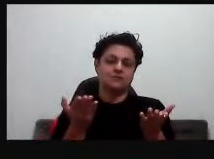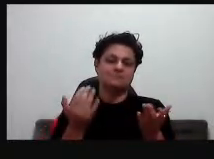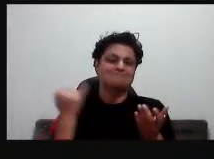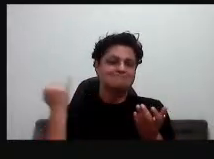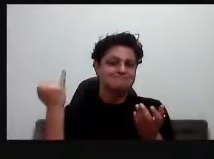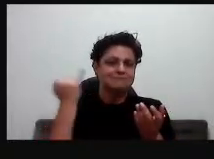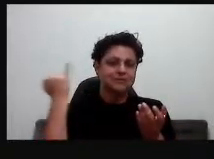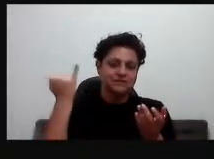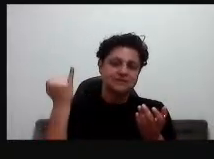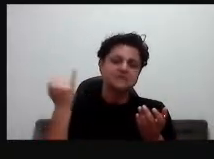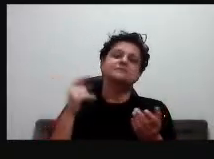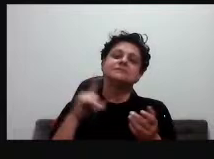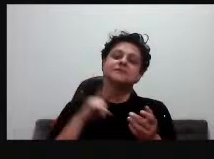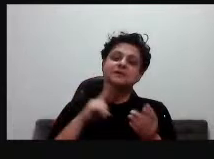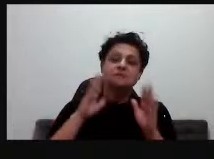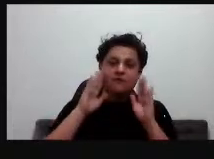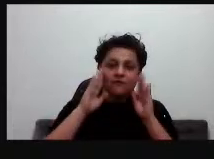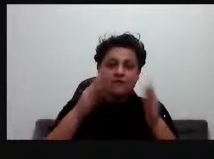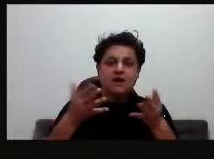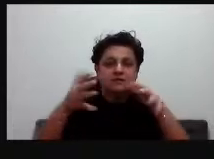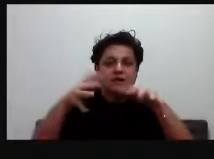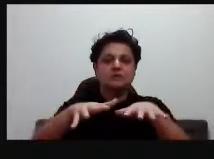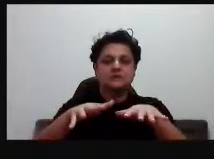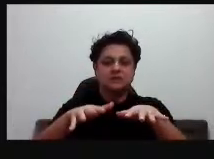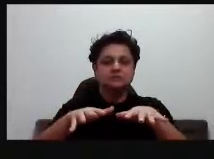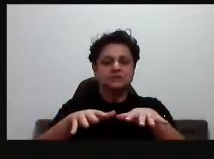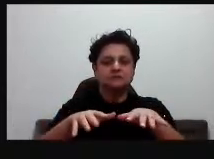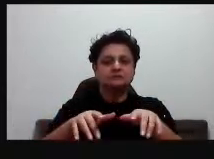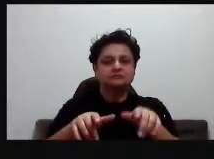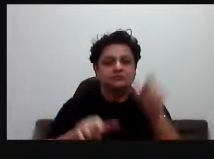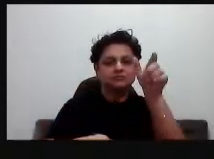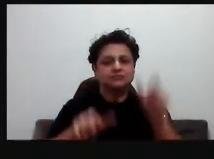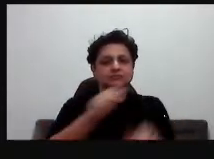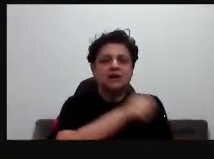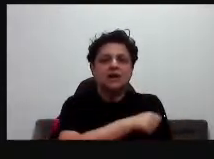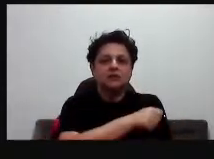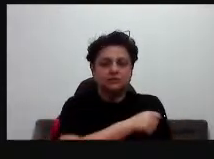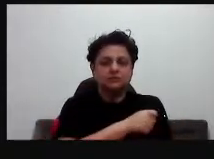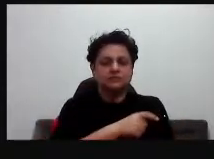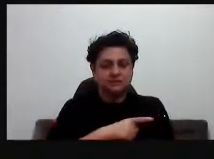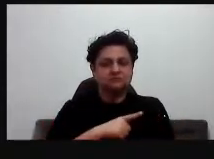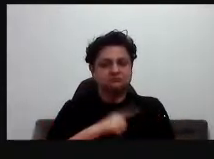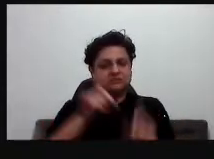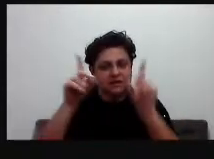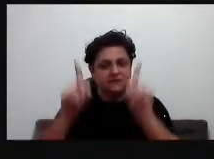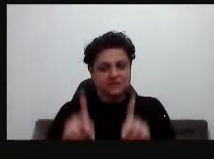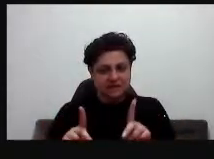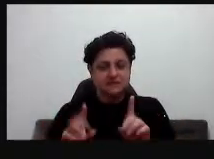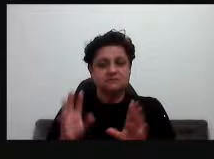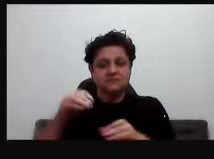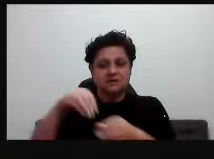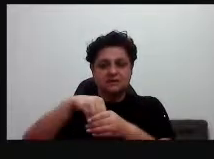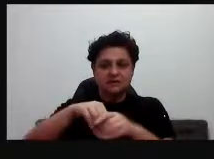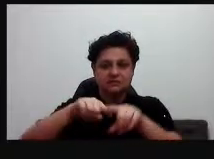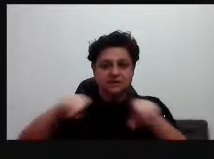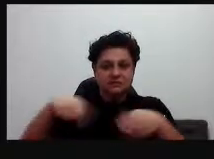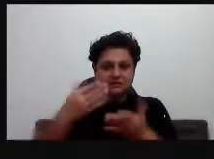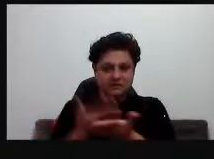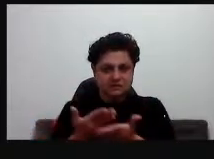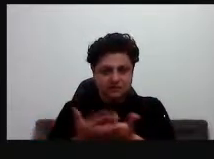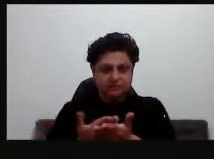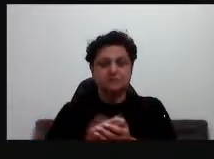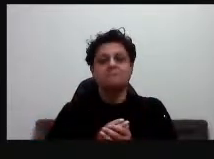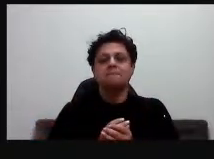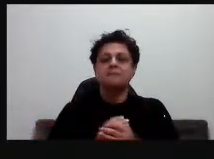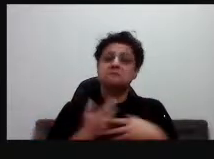needs, disability in the classroom. It's something that more and more is becoming more important for